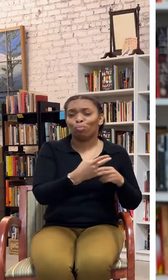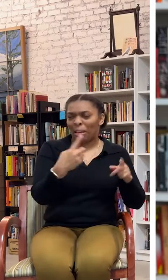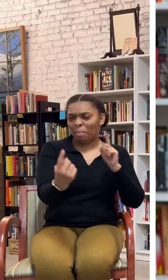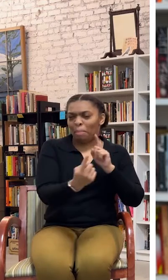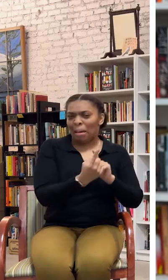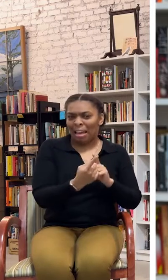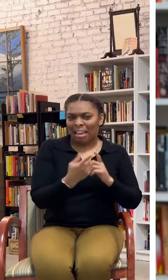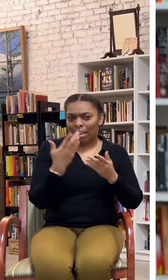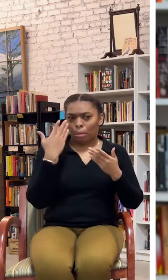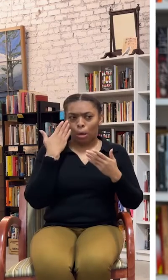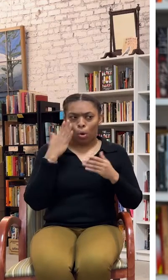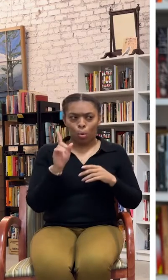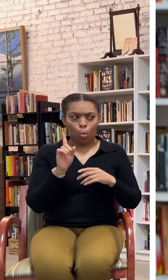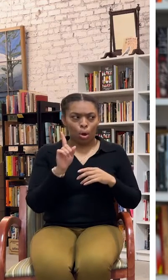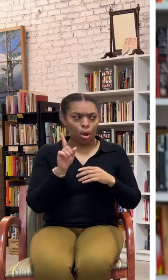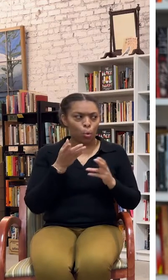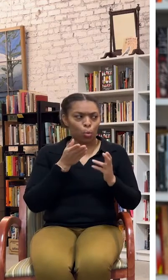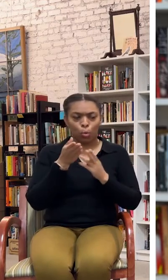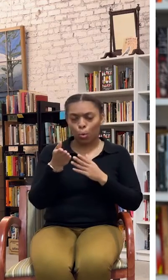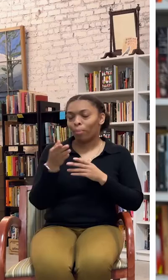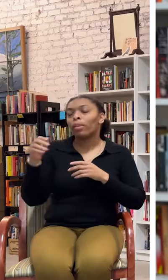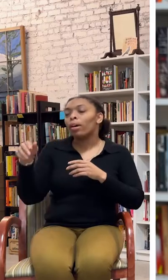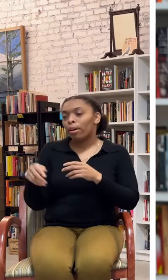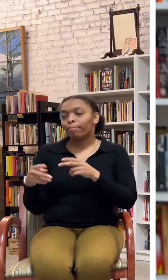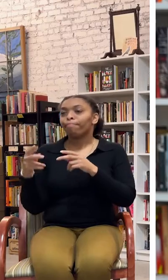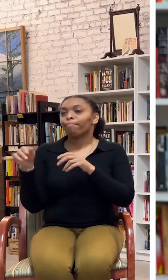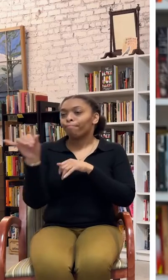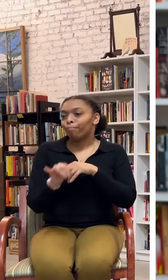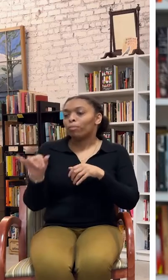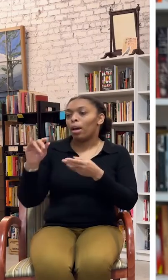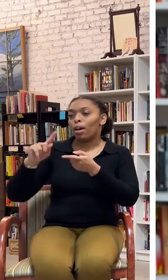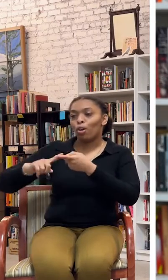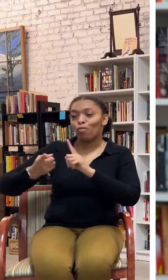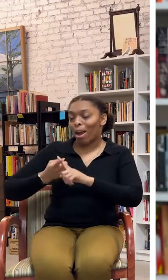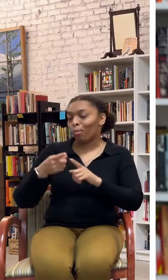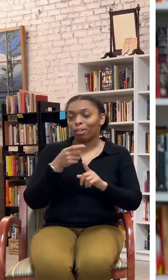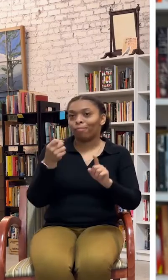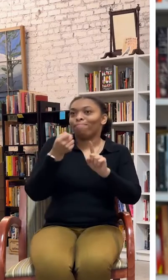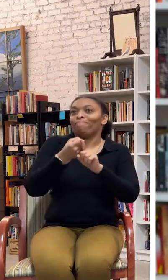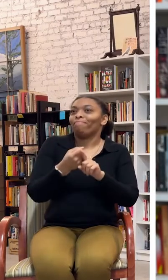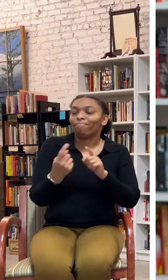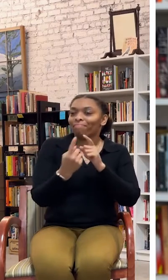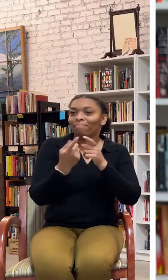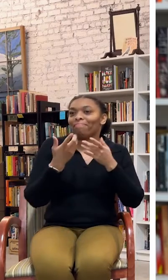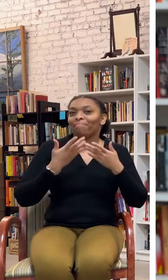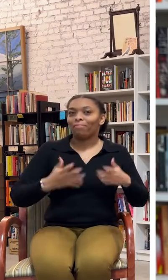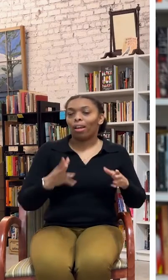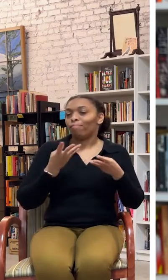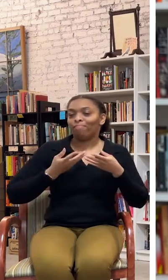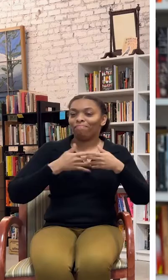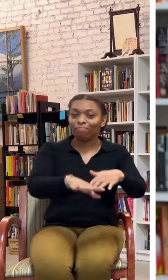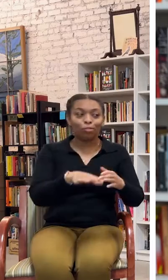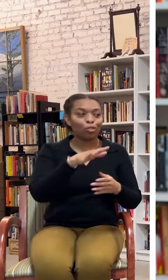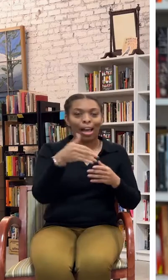know. Yes, through a mutual friend some years ago. And we just hit it off because she had amazing nails, like really funky.